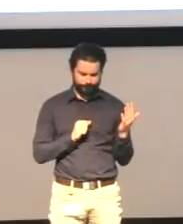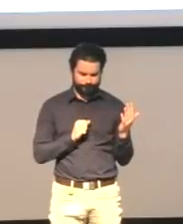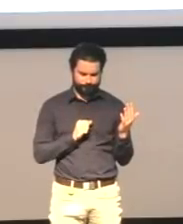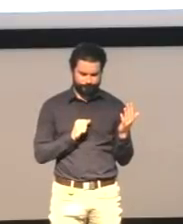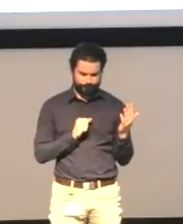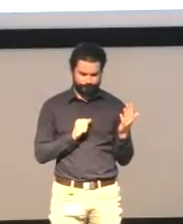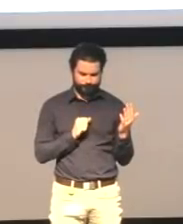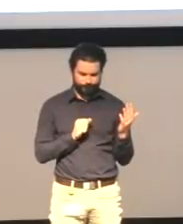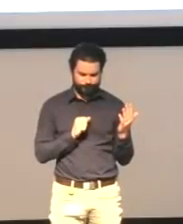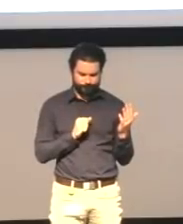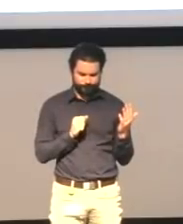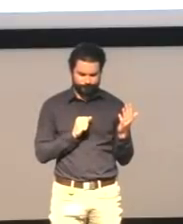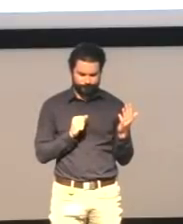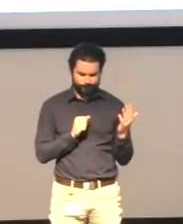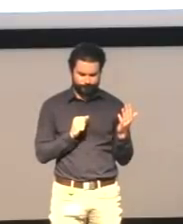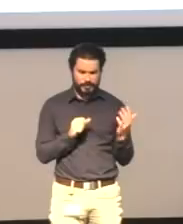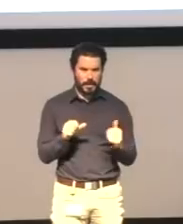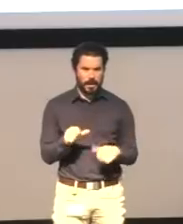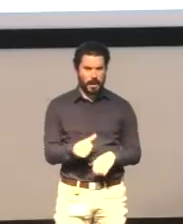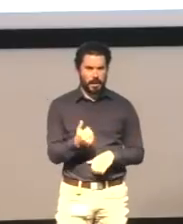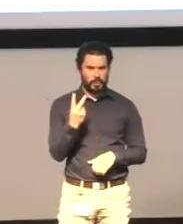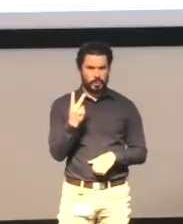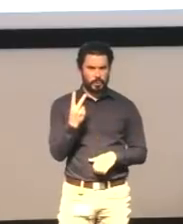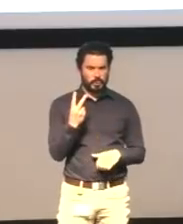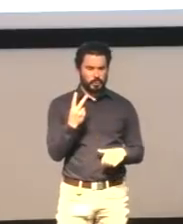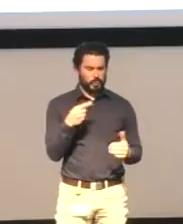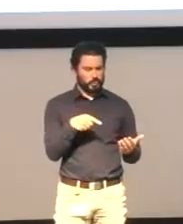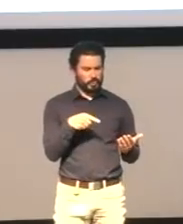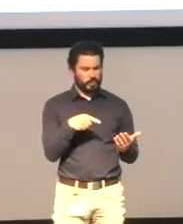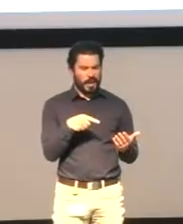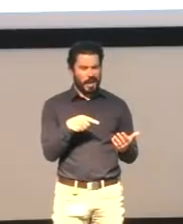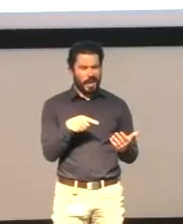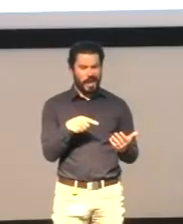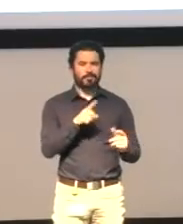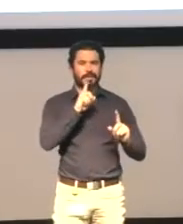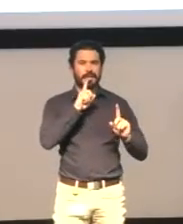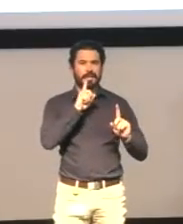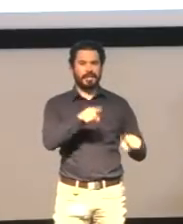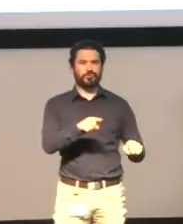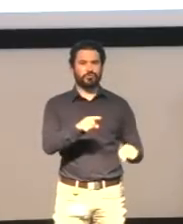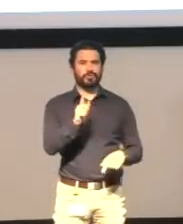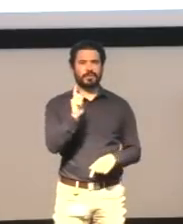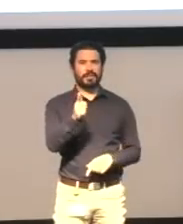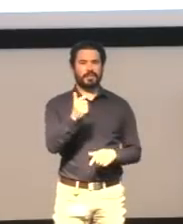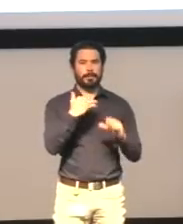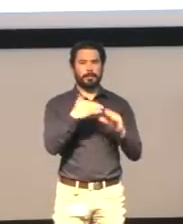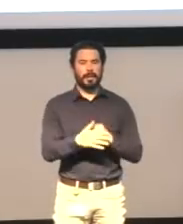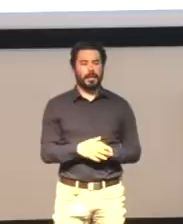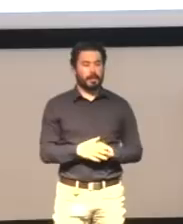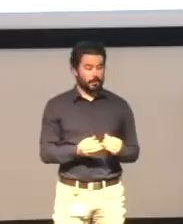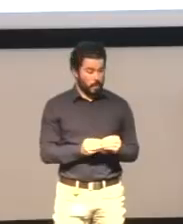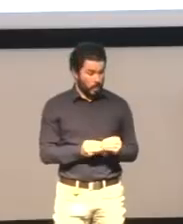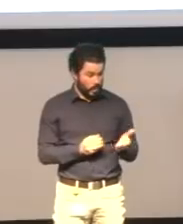I think the other two, I think I'm going to take offline. Is there any other questions there? No.